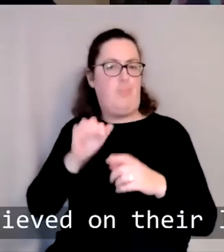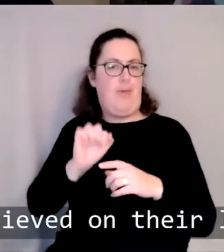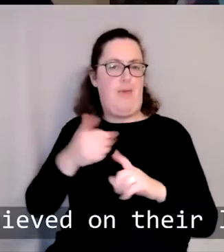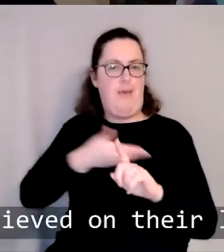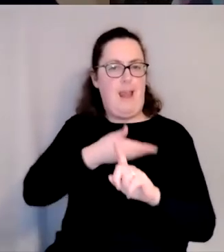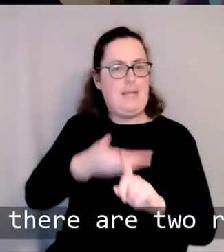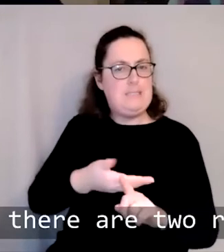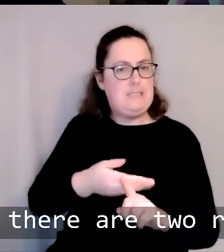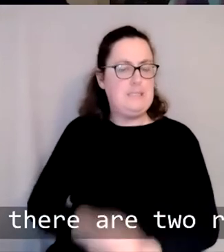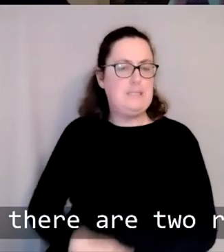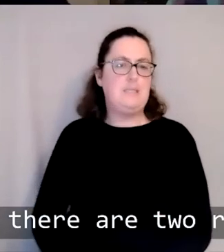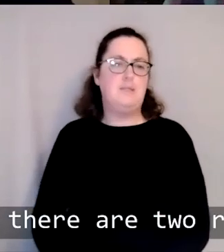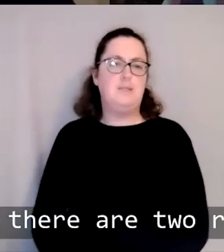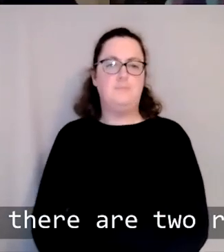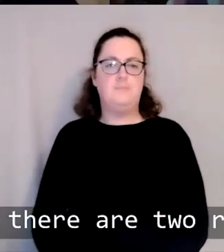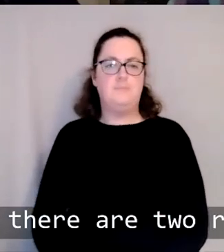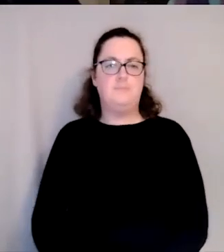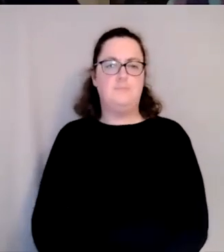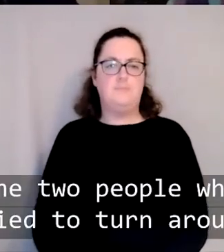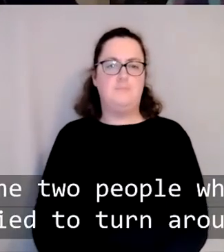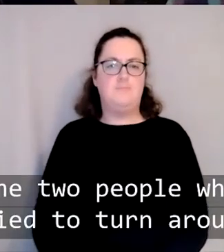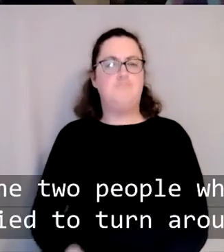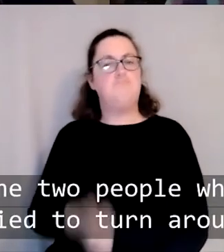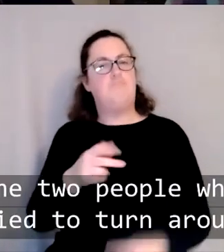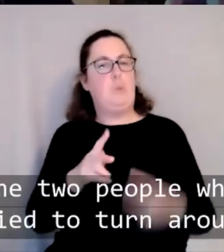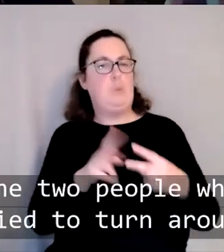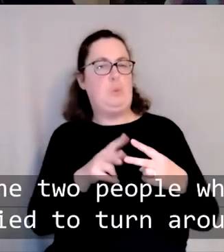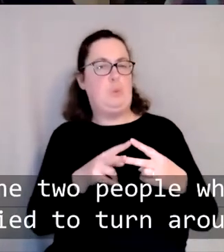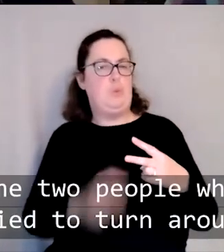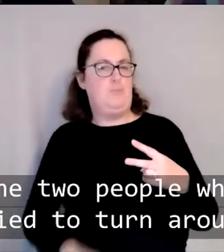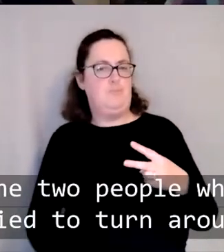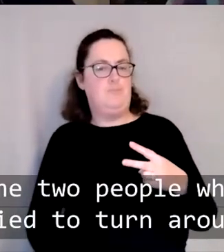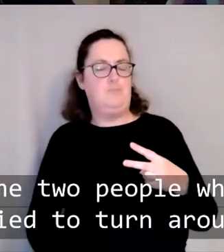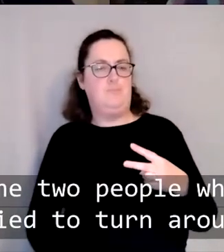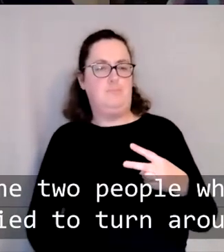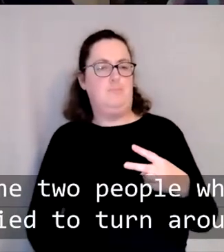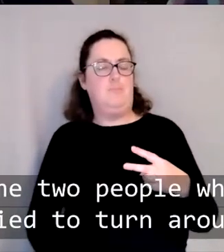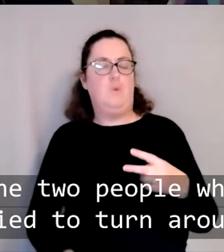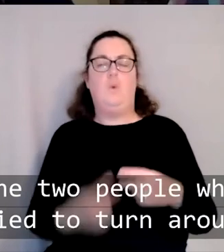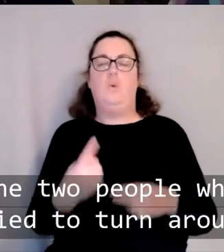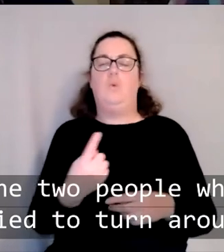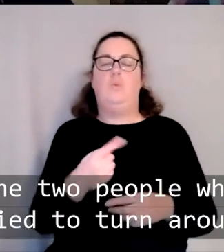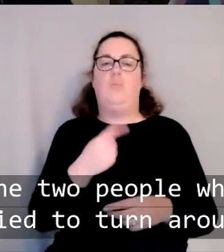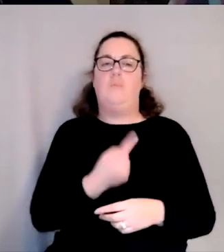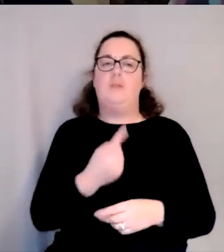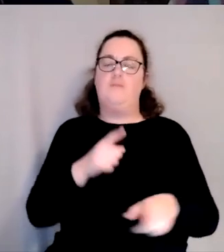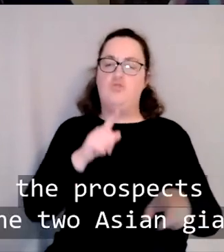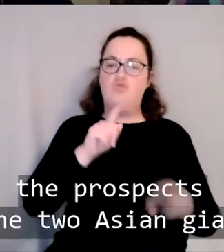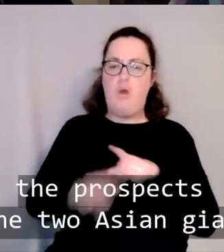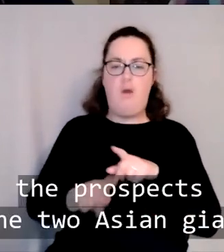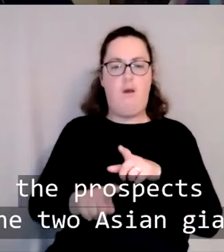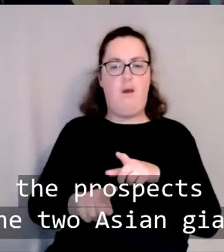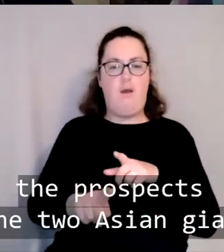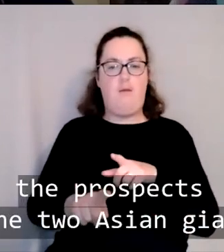legacy? Well, I think there are two really, and they're the two people who tried to turn around